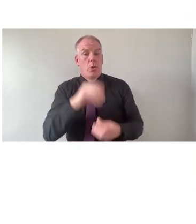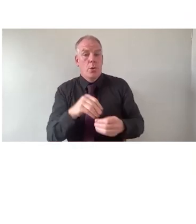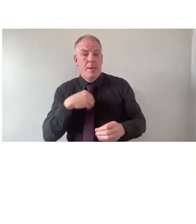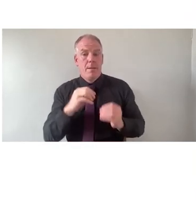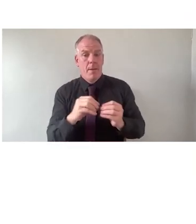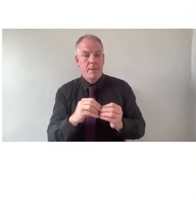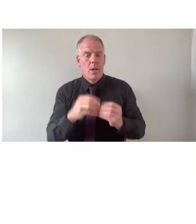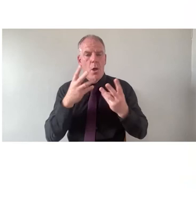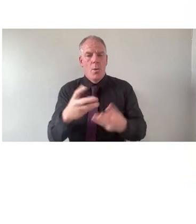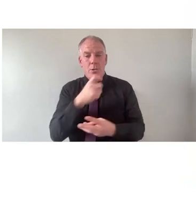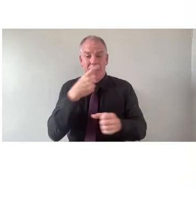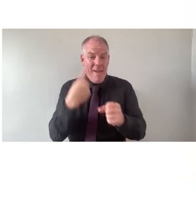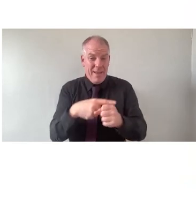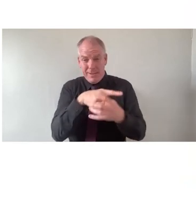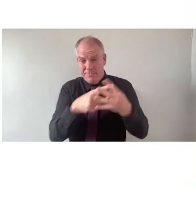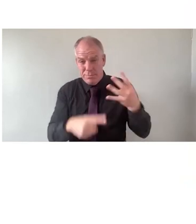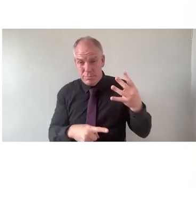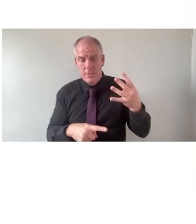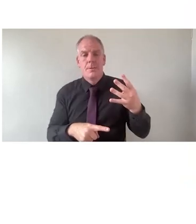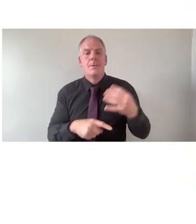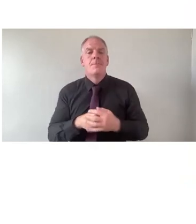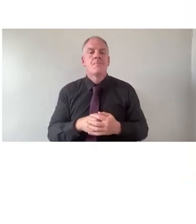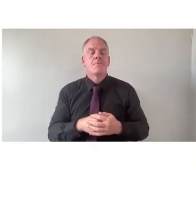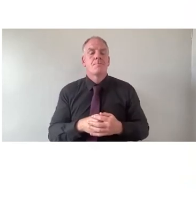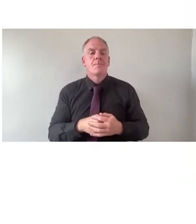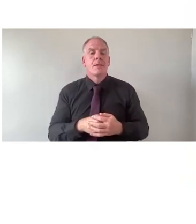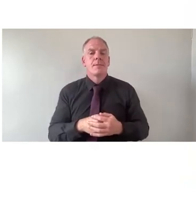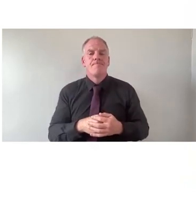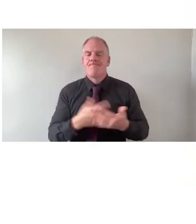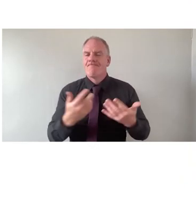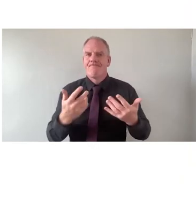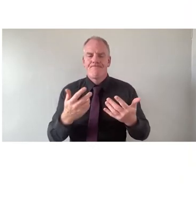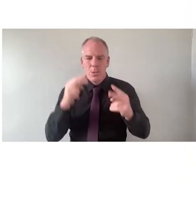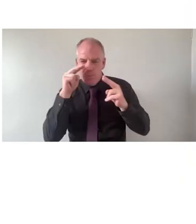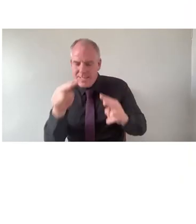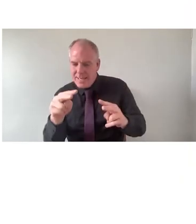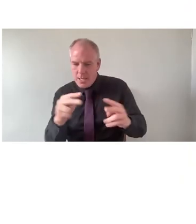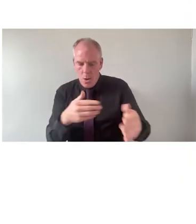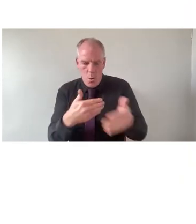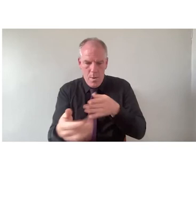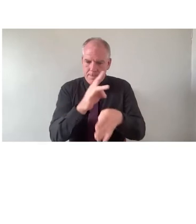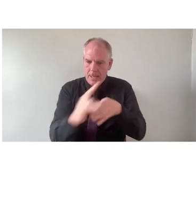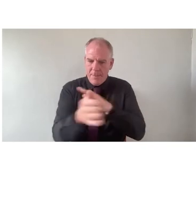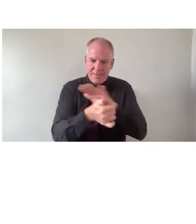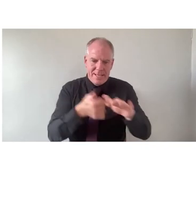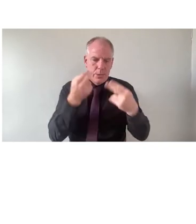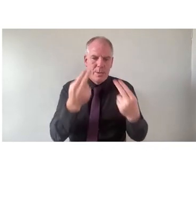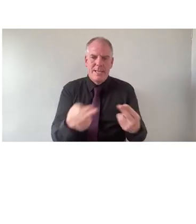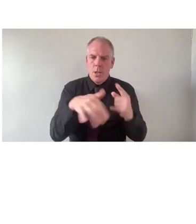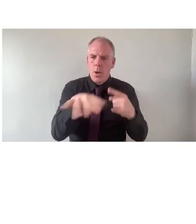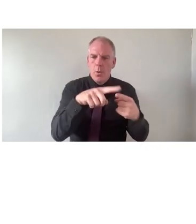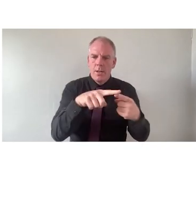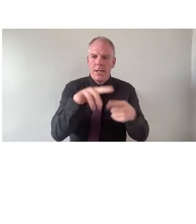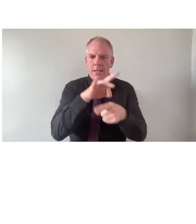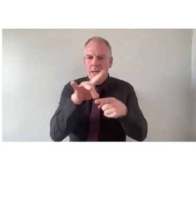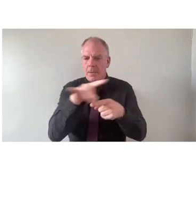to highlight again this the sort of granular lens, looking at what are the types of skills, what are the types of disabilities, what